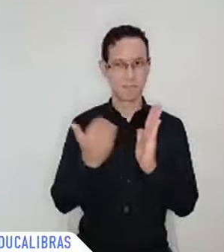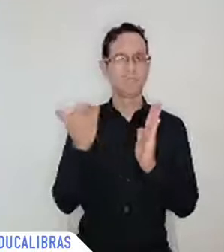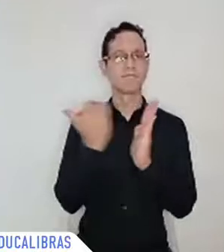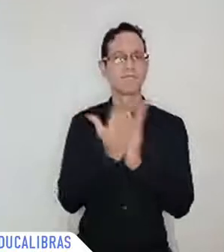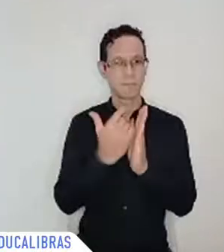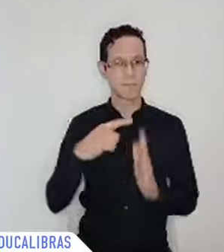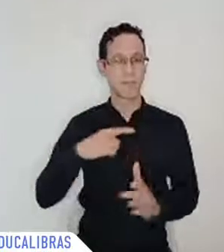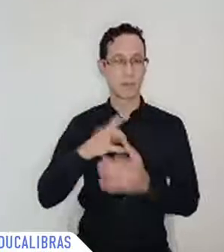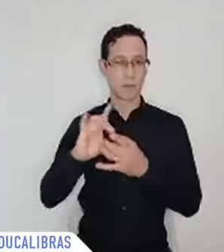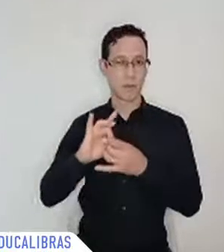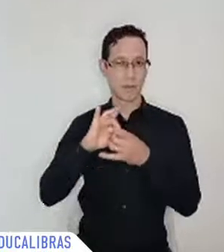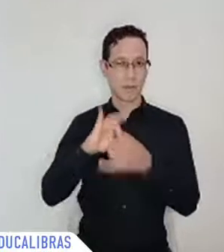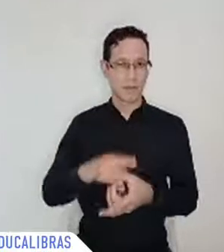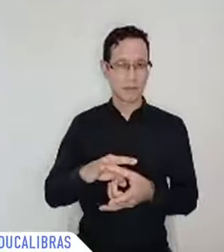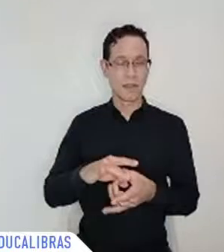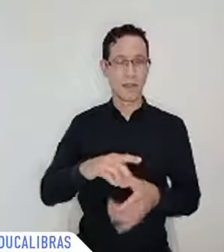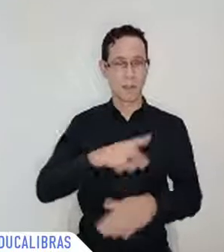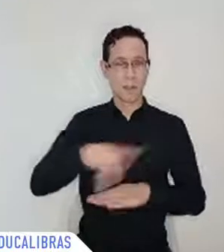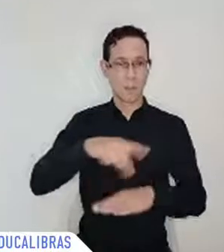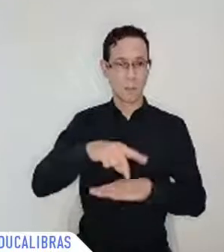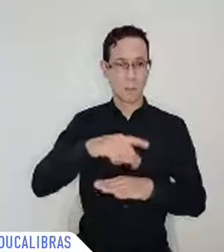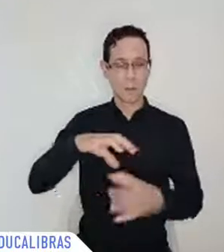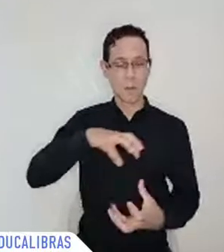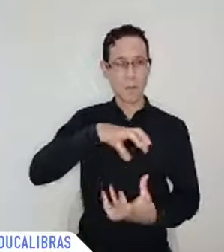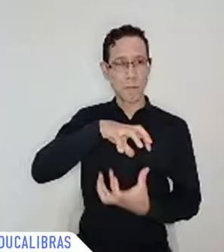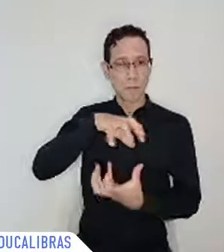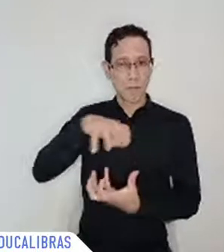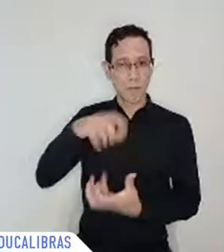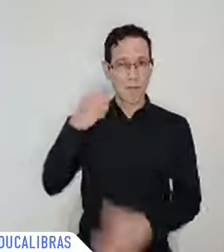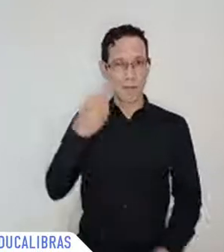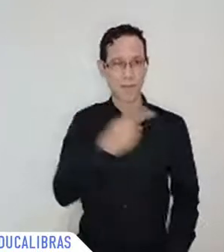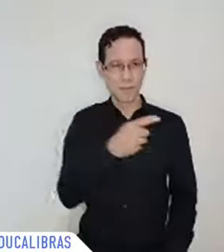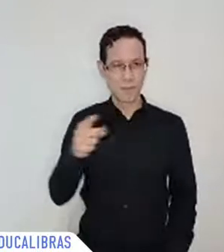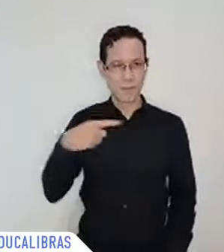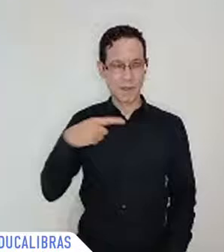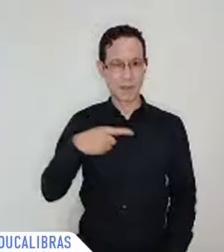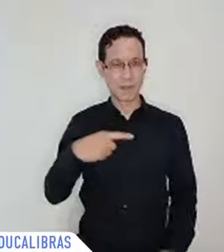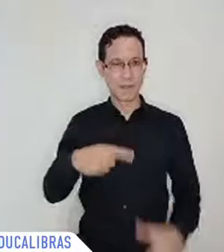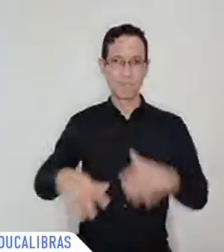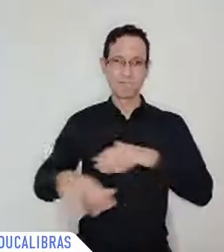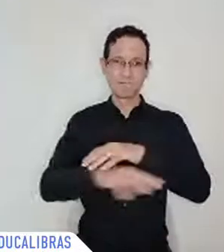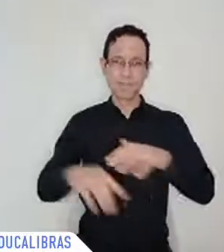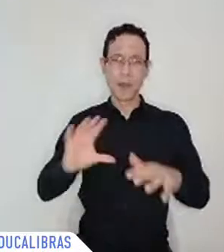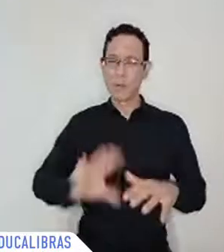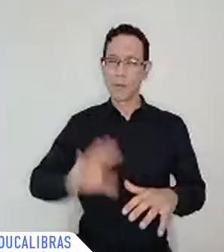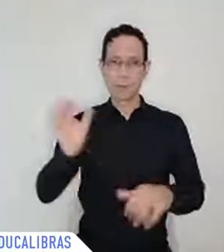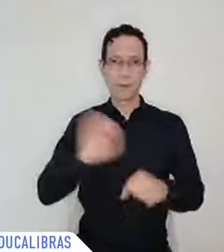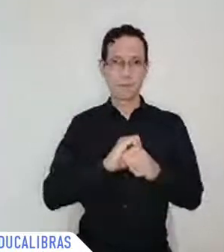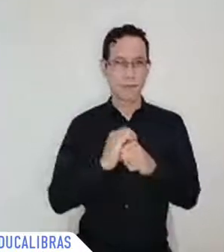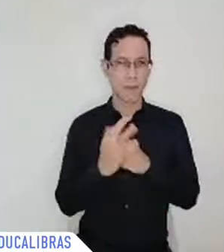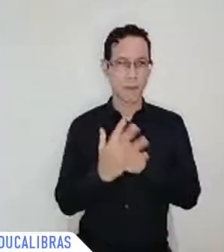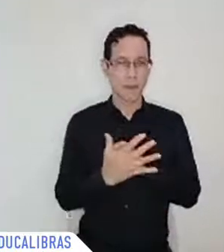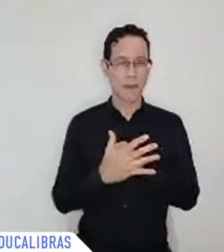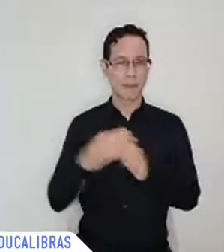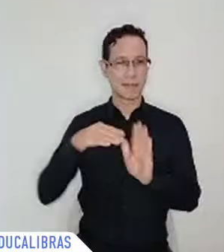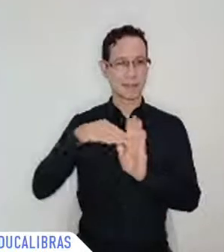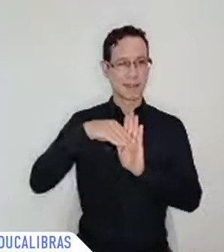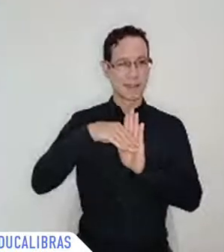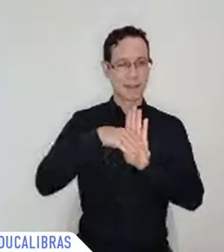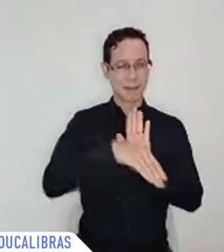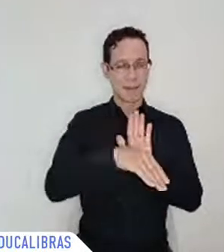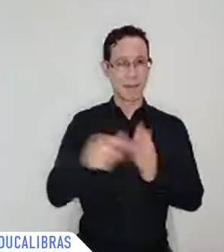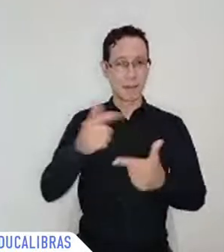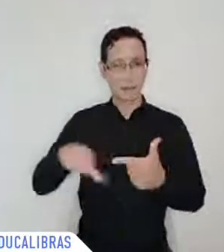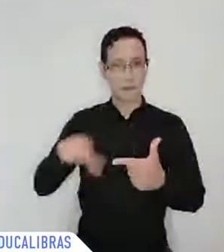in number, increasing in intensity in a context in which the country and the world is under a global